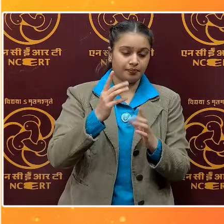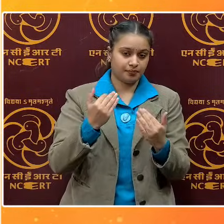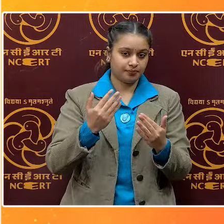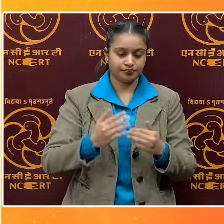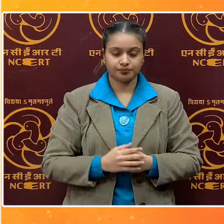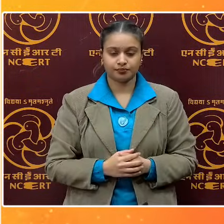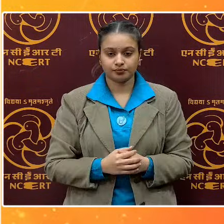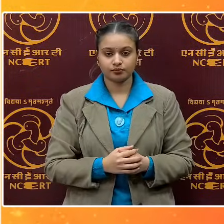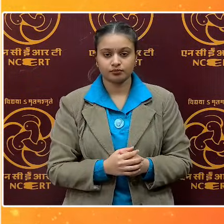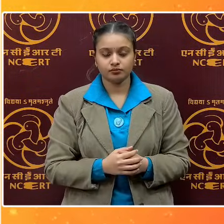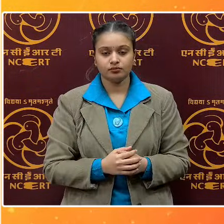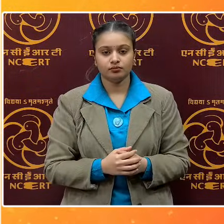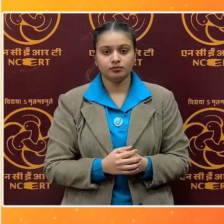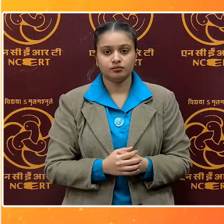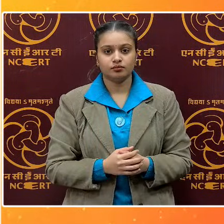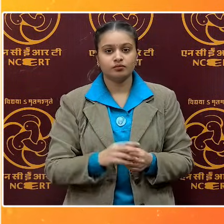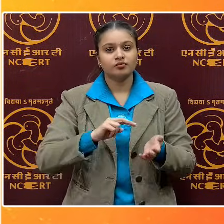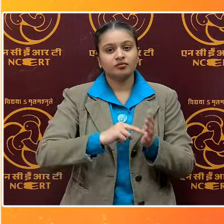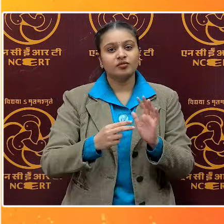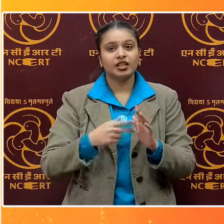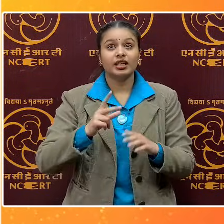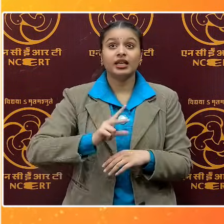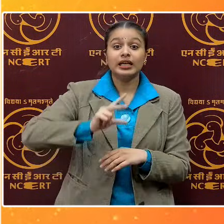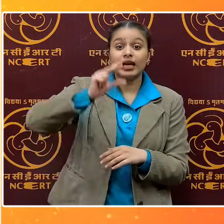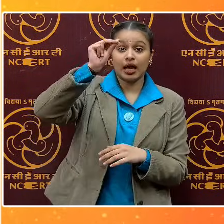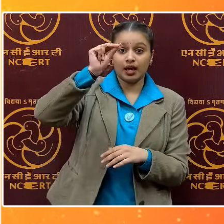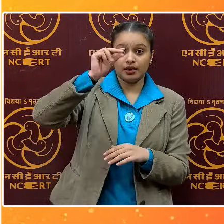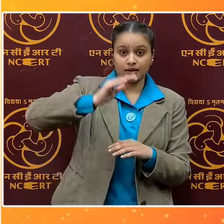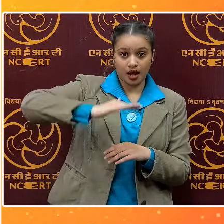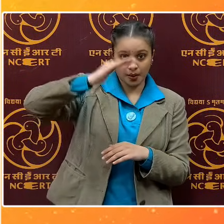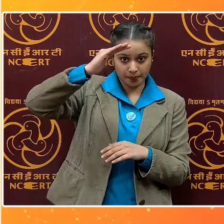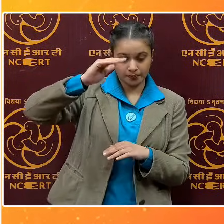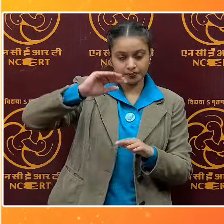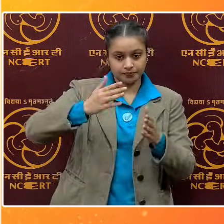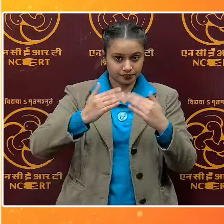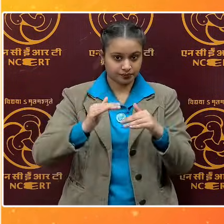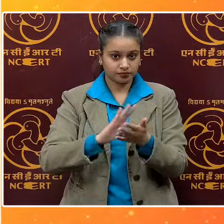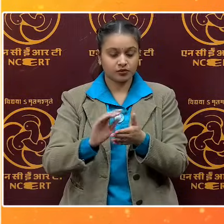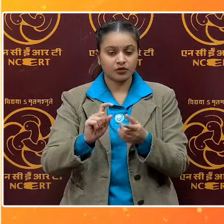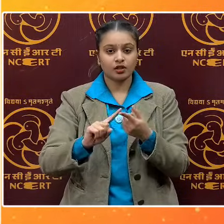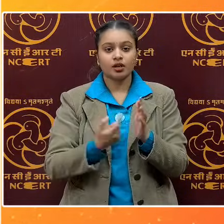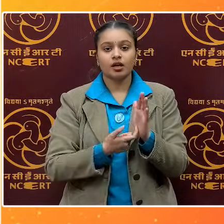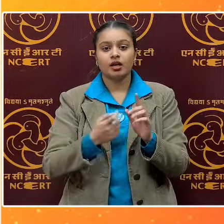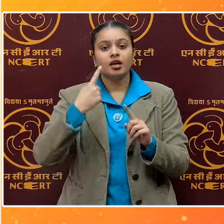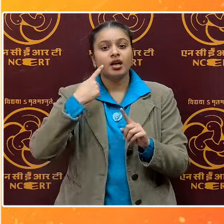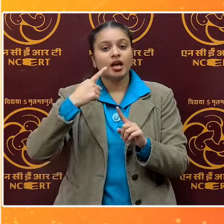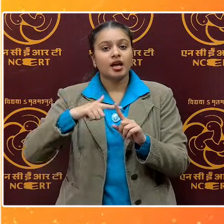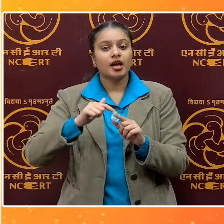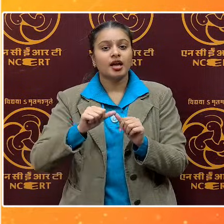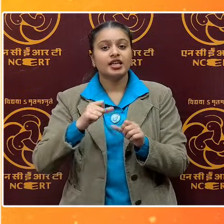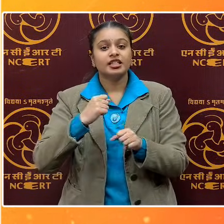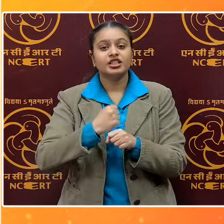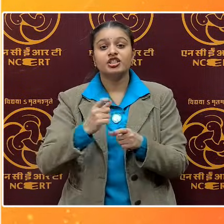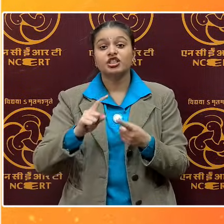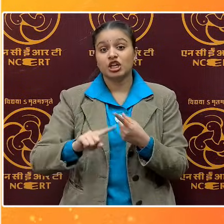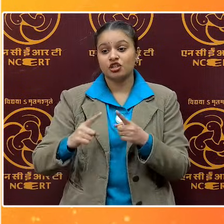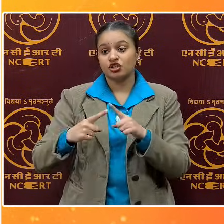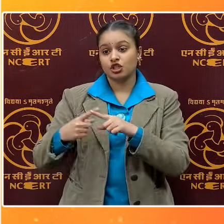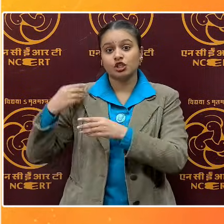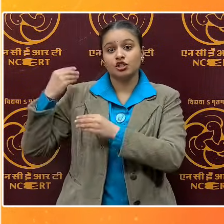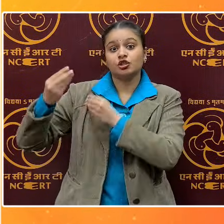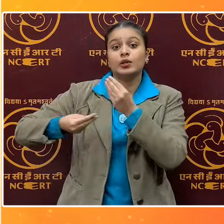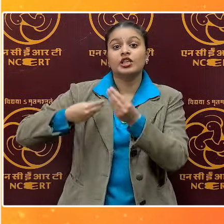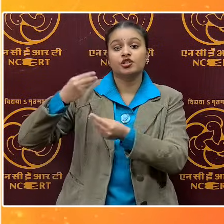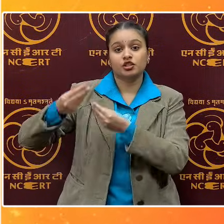Yes. And means a great height. Heritage. Some kind of tradition. Tradition, some kind of